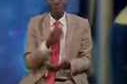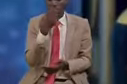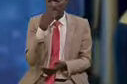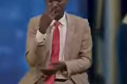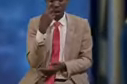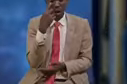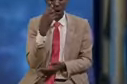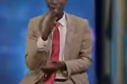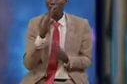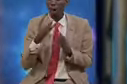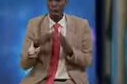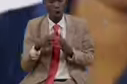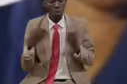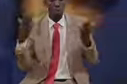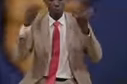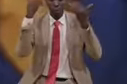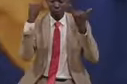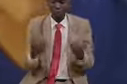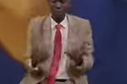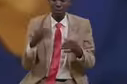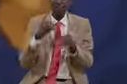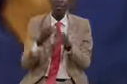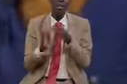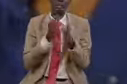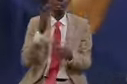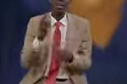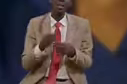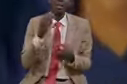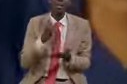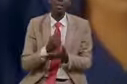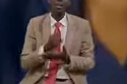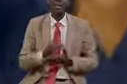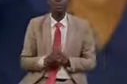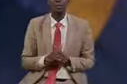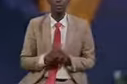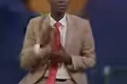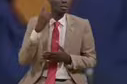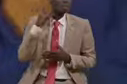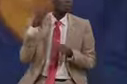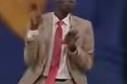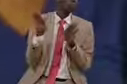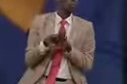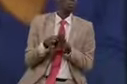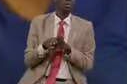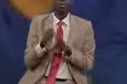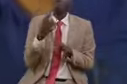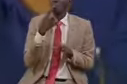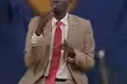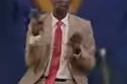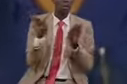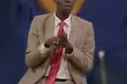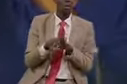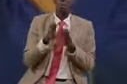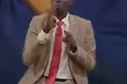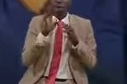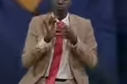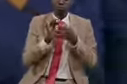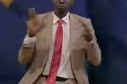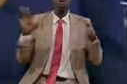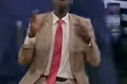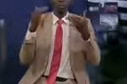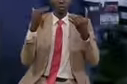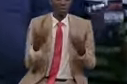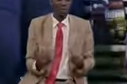opened right now in Jesus' name. Deaf ears, dumb tongues be loosed right